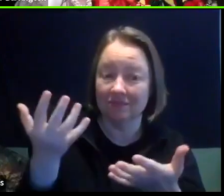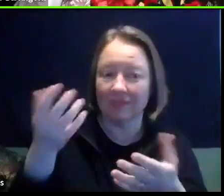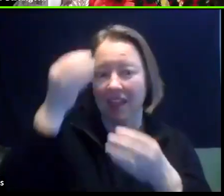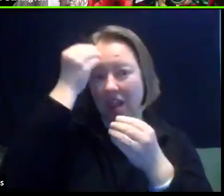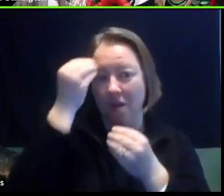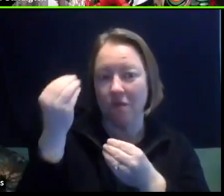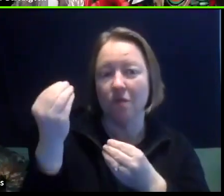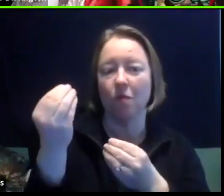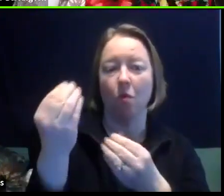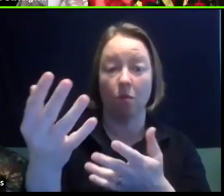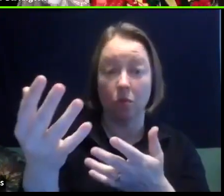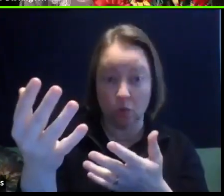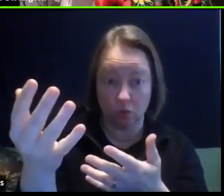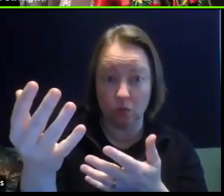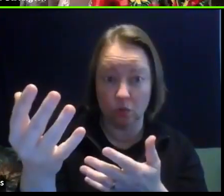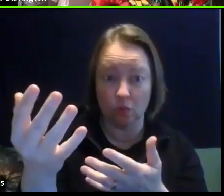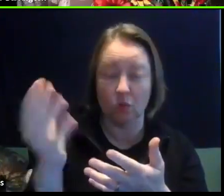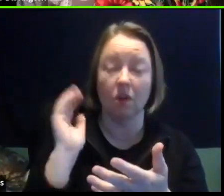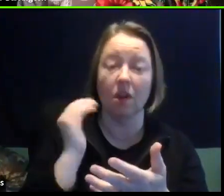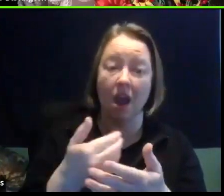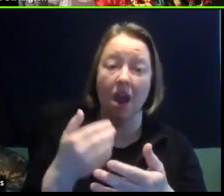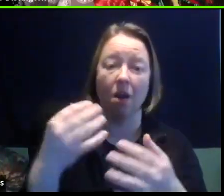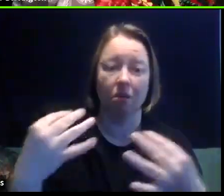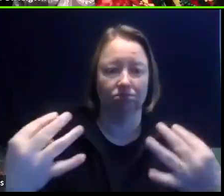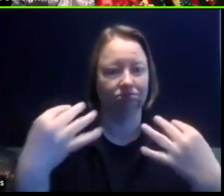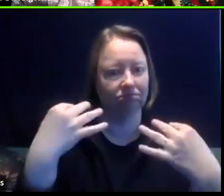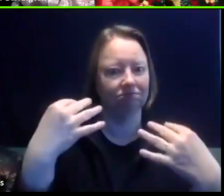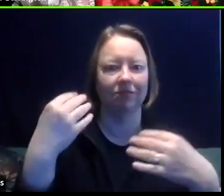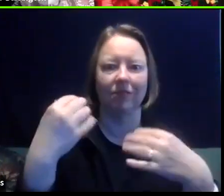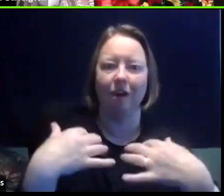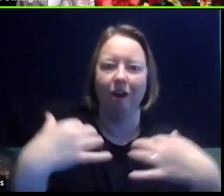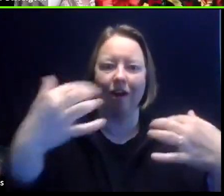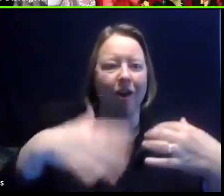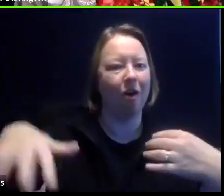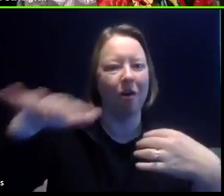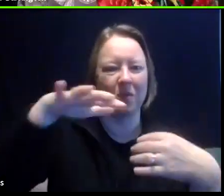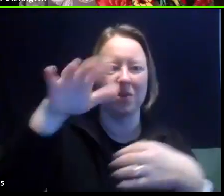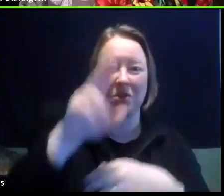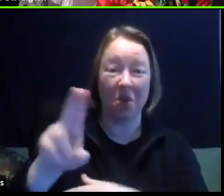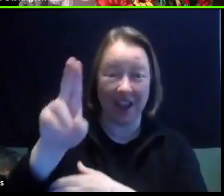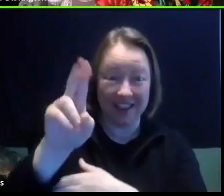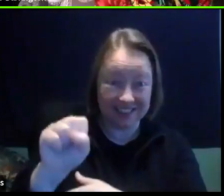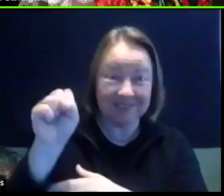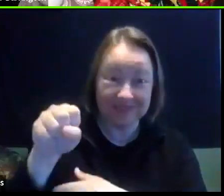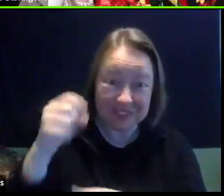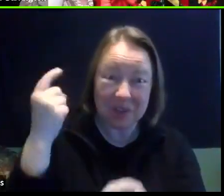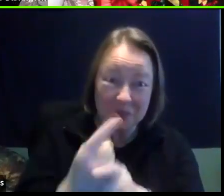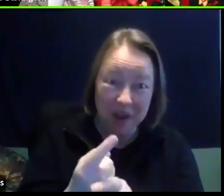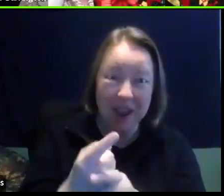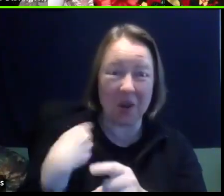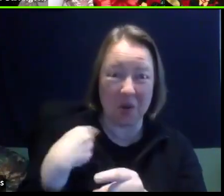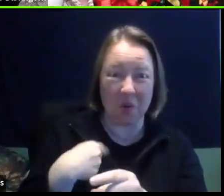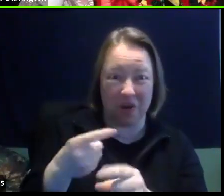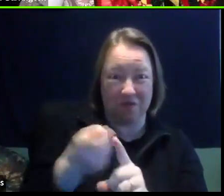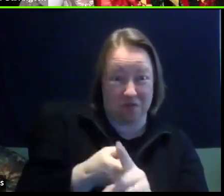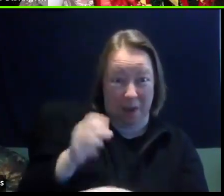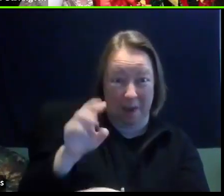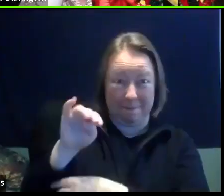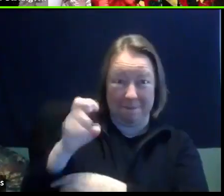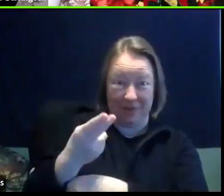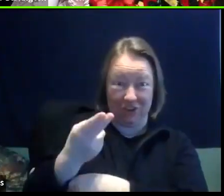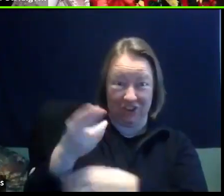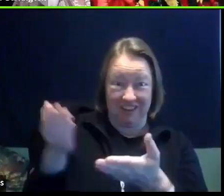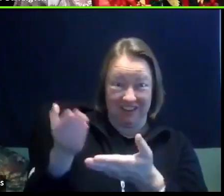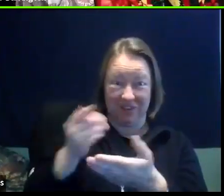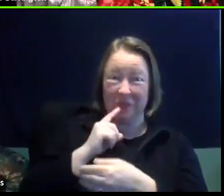informing you, our public audience across the United States. Yes, we are out of Michigan, guys. We really,